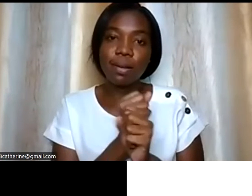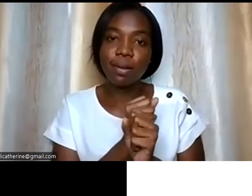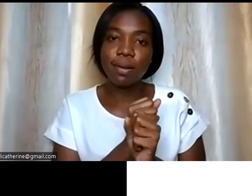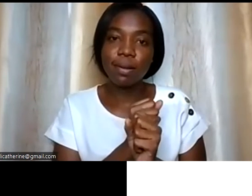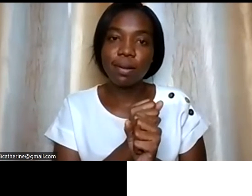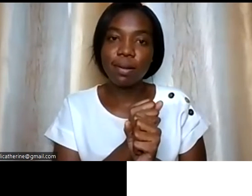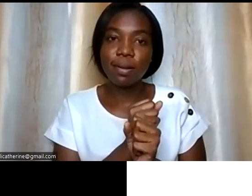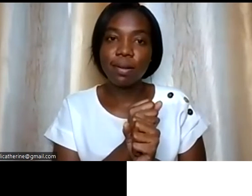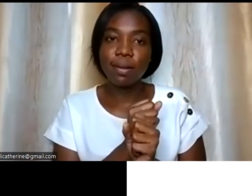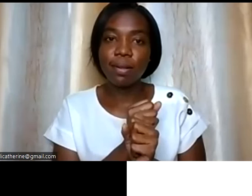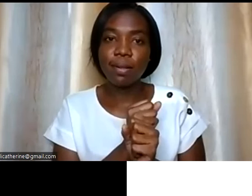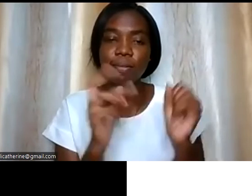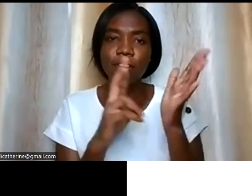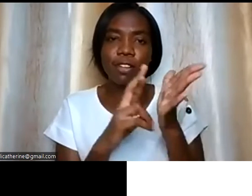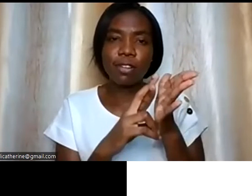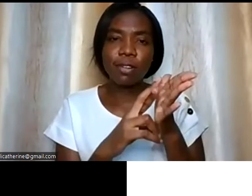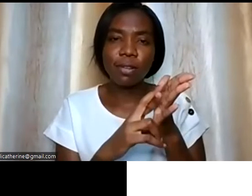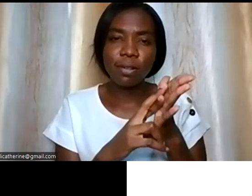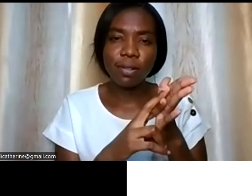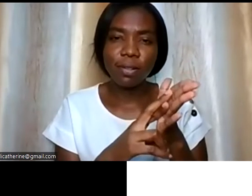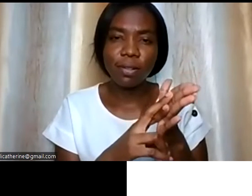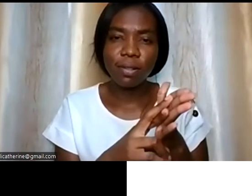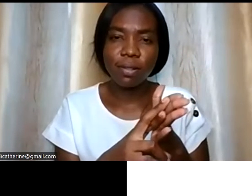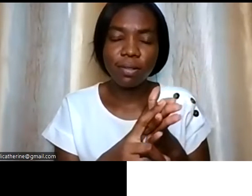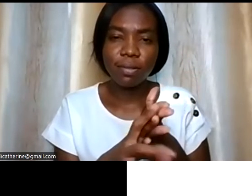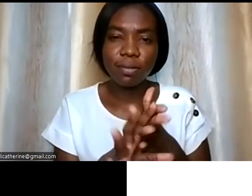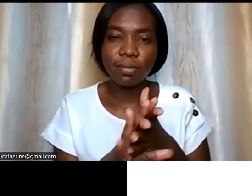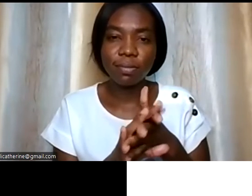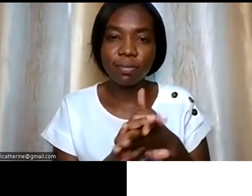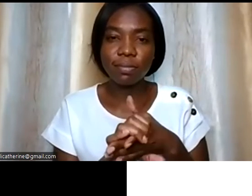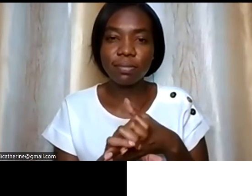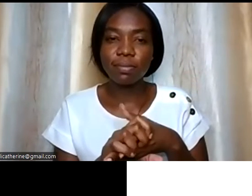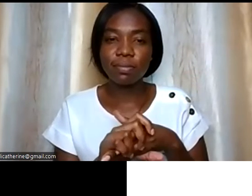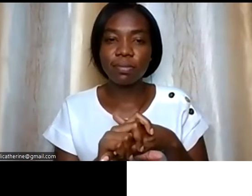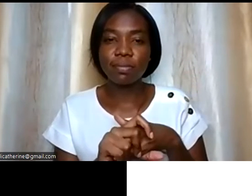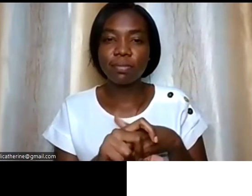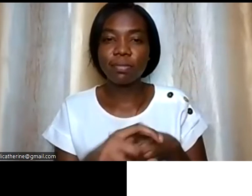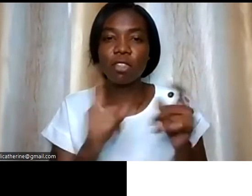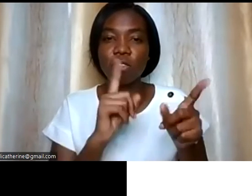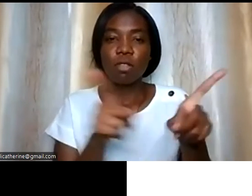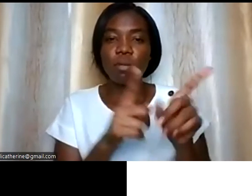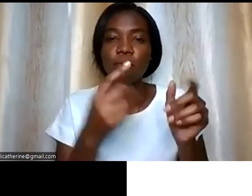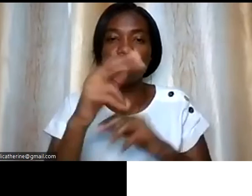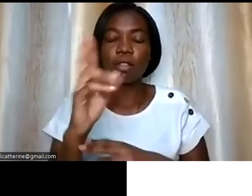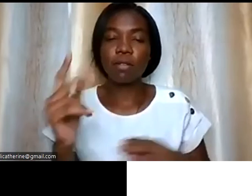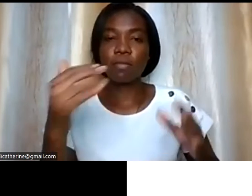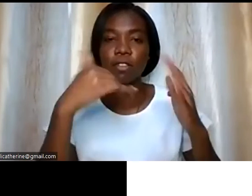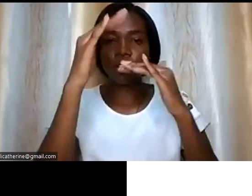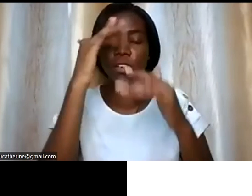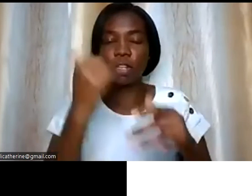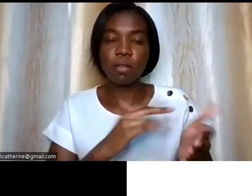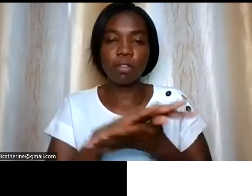reporting into HR. You are actually the HR. So as HR professionals, we are basically here